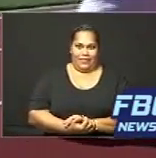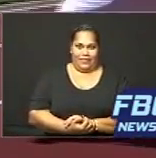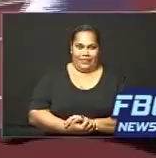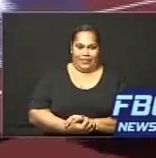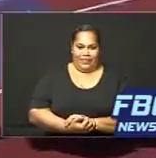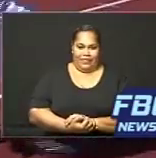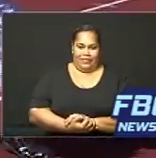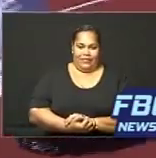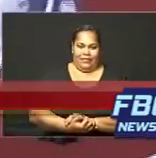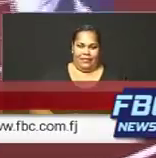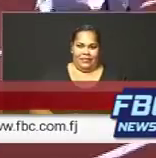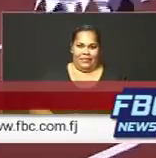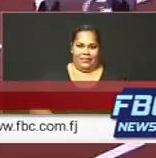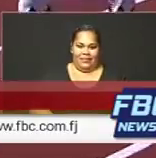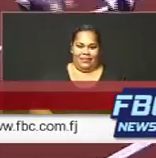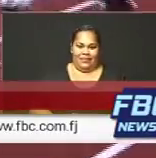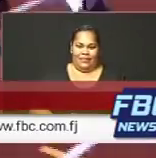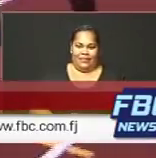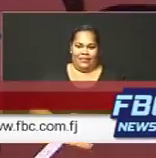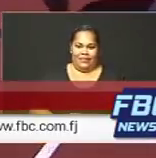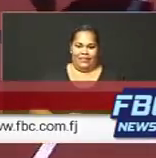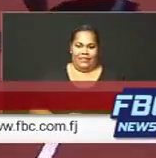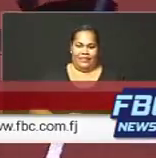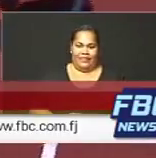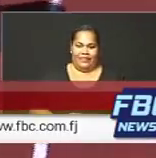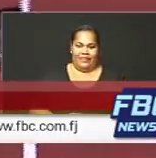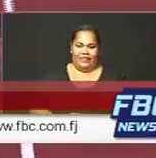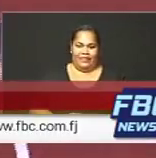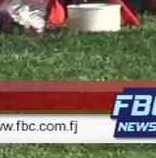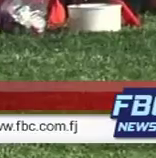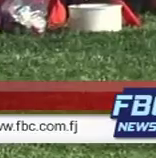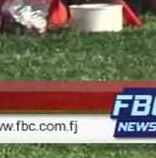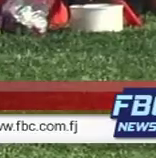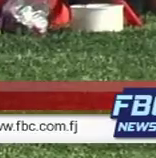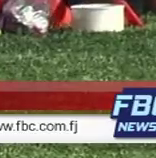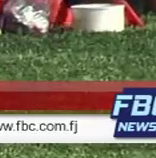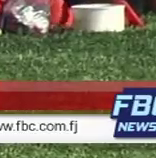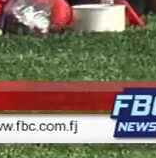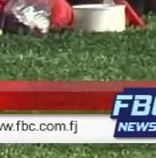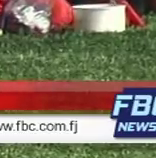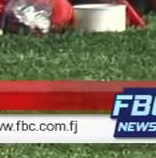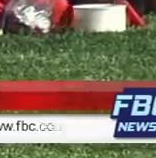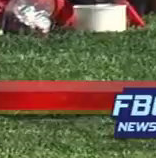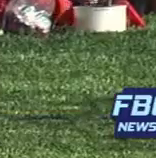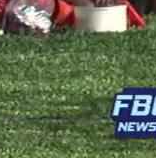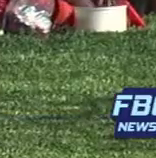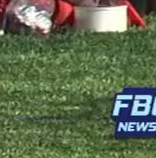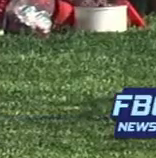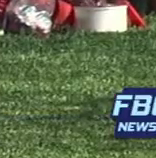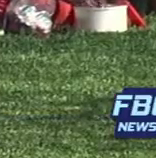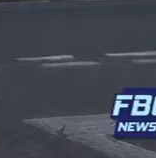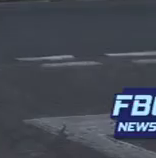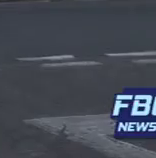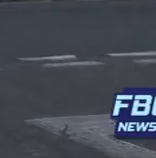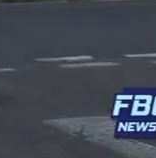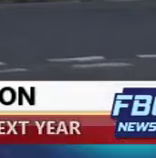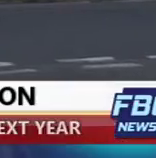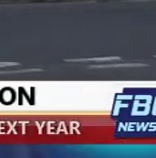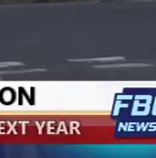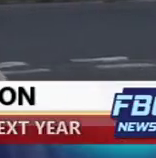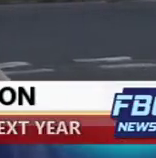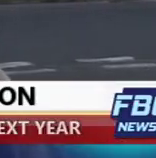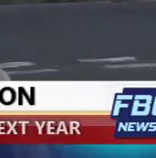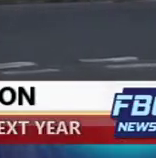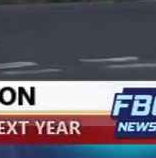life in the Western Division converged in Lautoka to celebrate Constitution Day. However, it was different for families in the capital. I